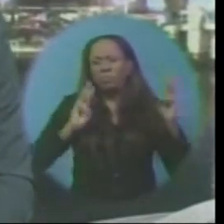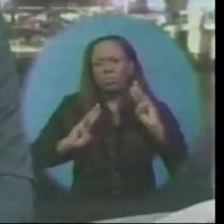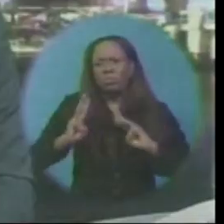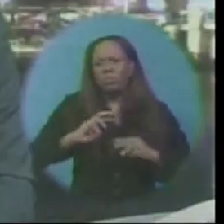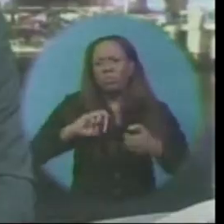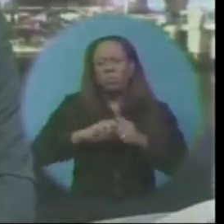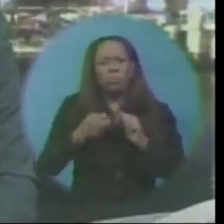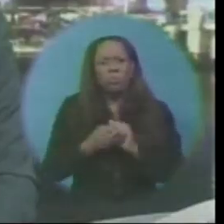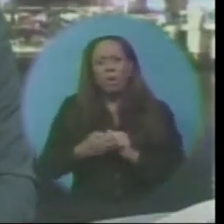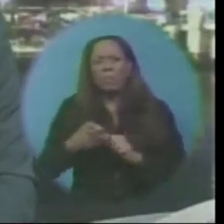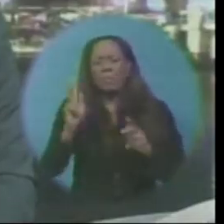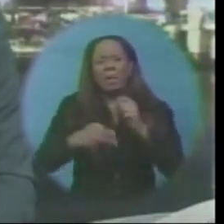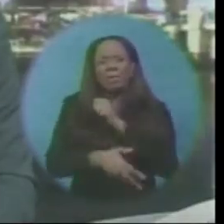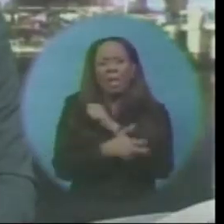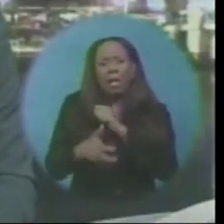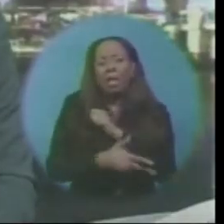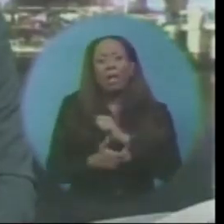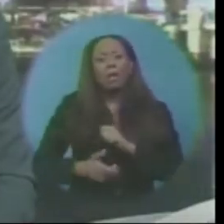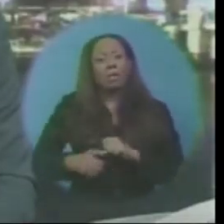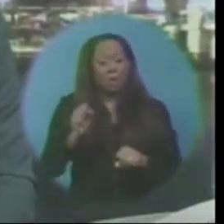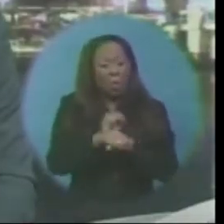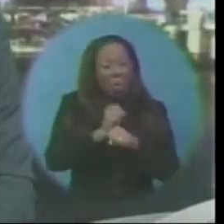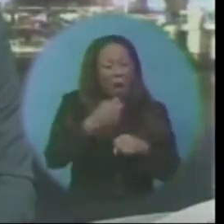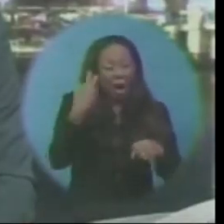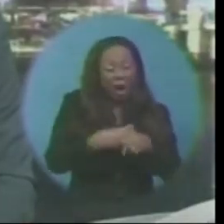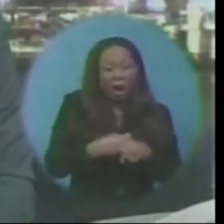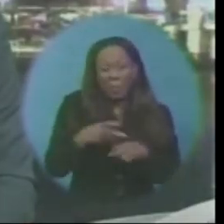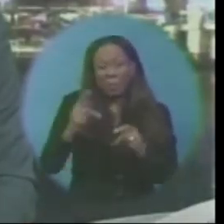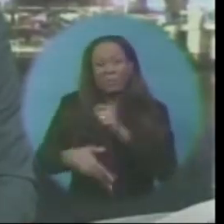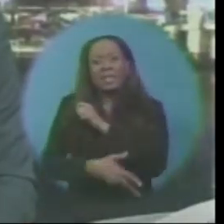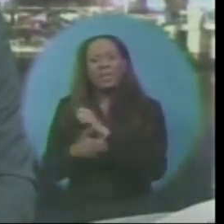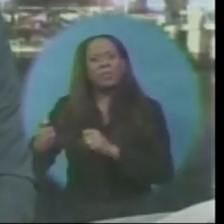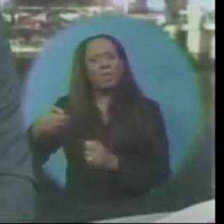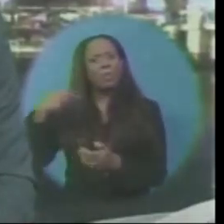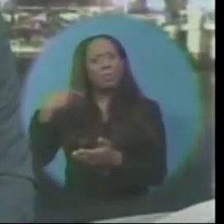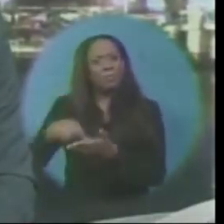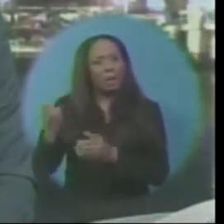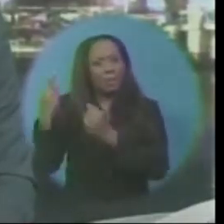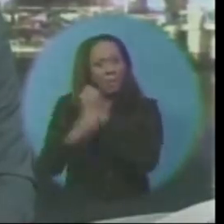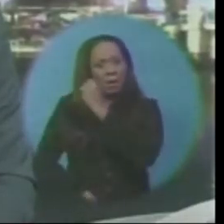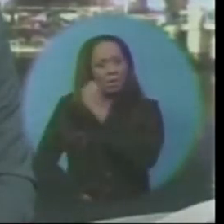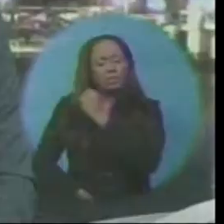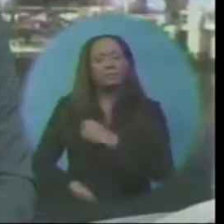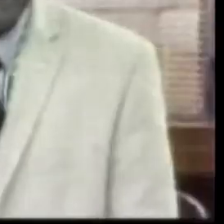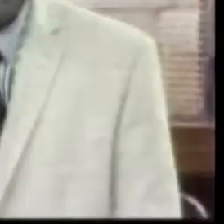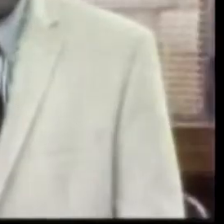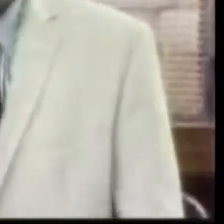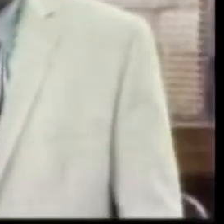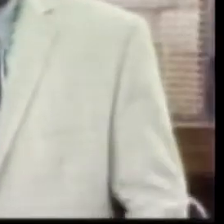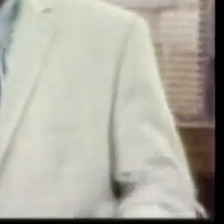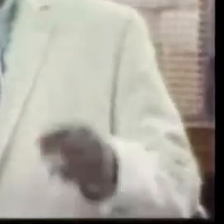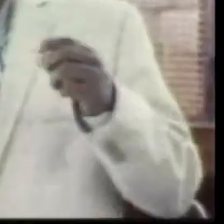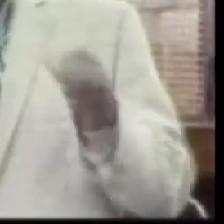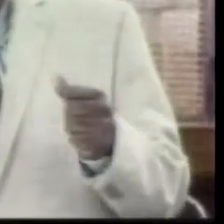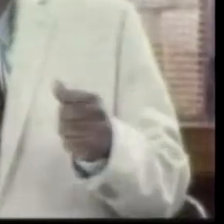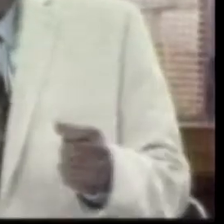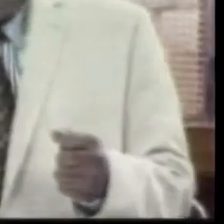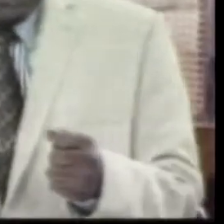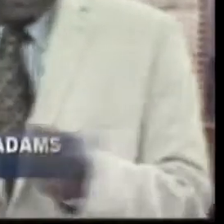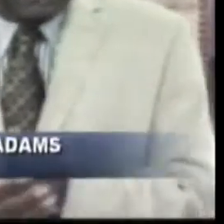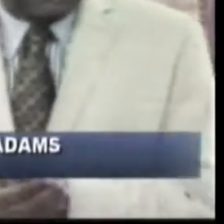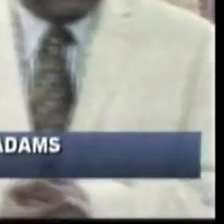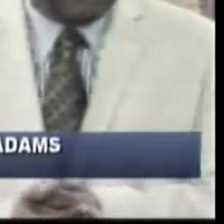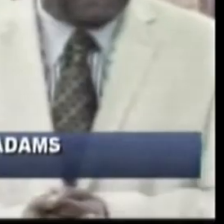gone unnoticed, and he thinks hard labor should be added. I am very much in favor of the stiff